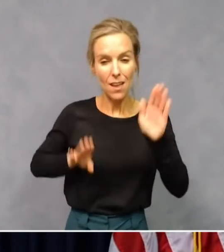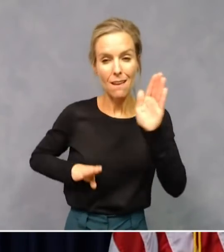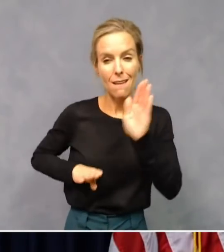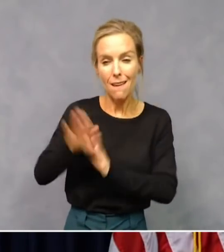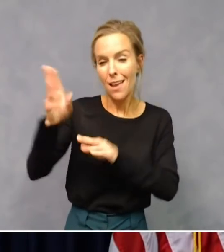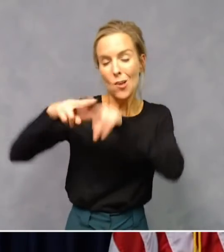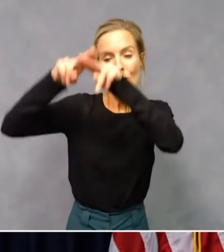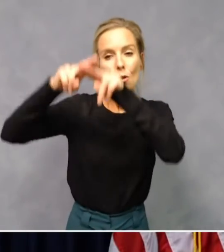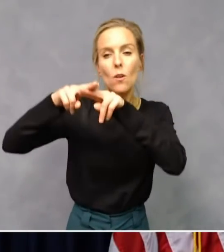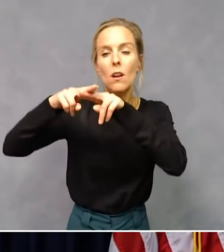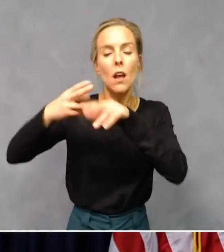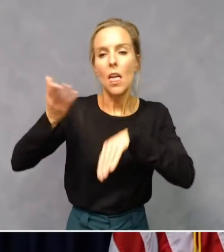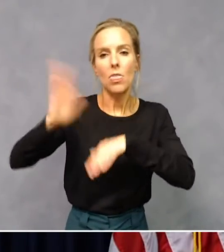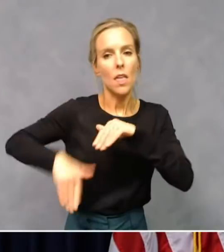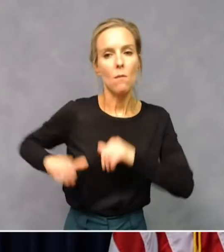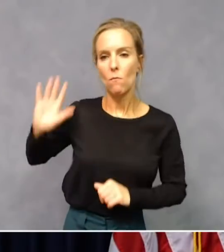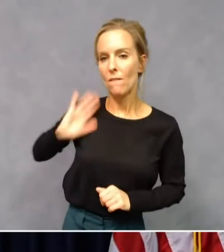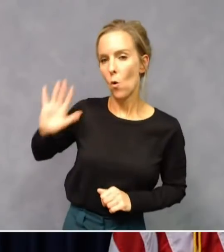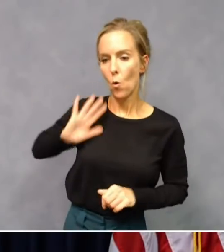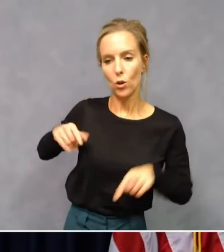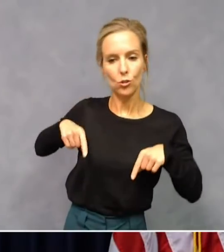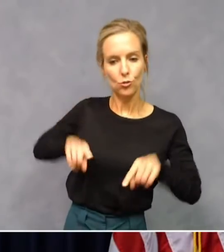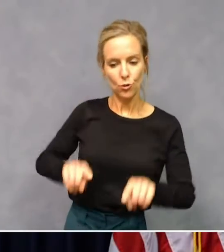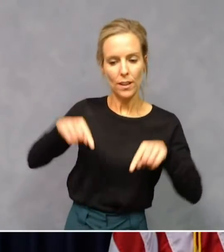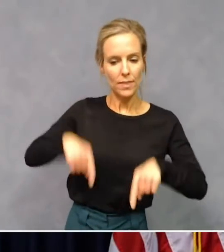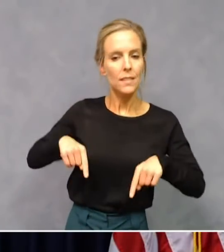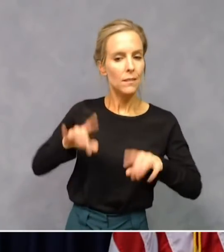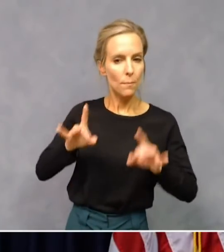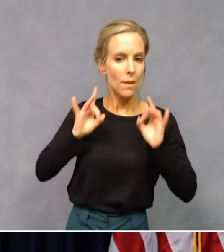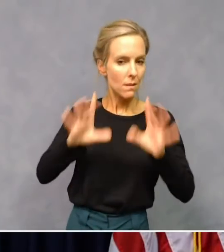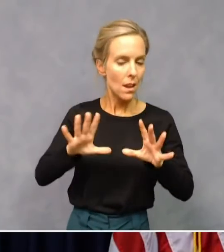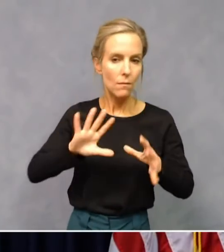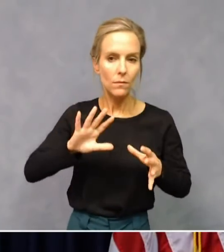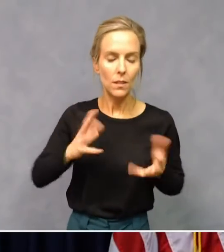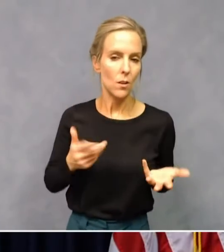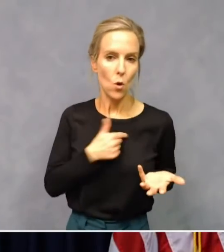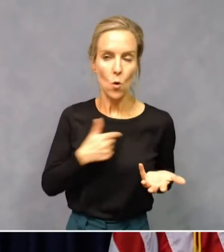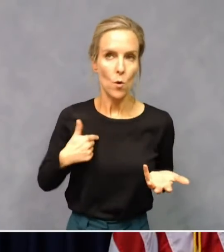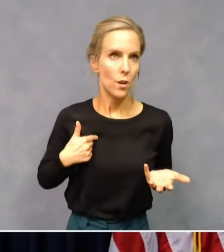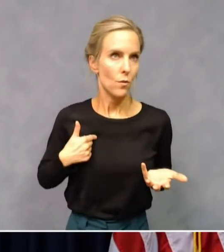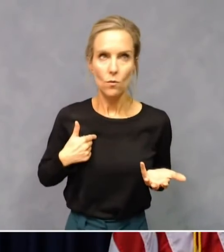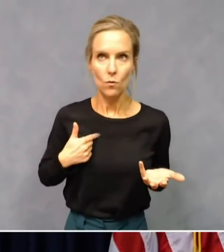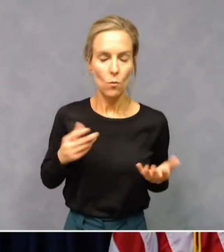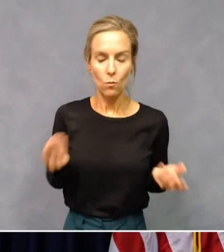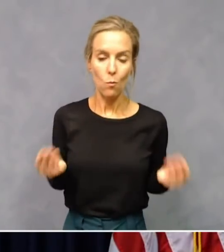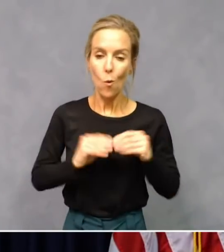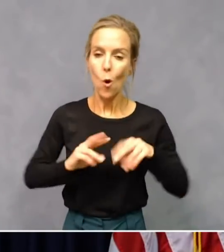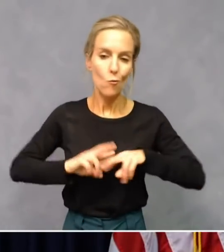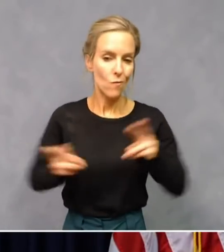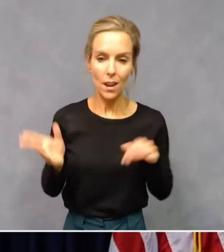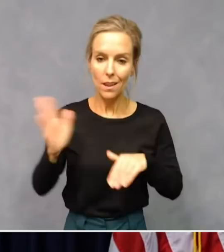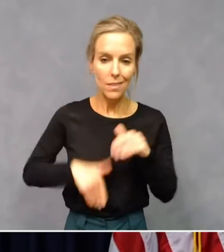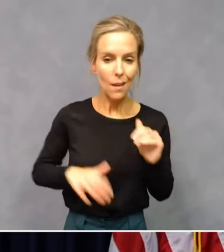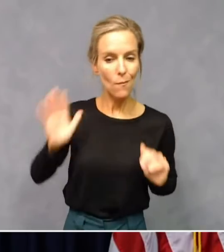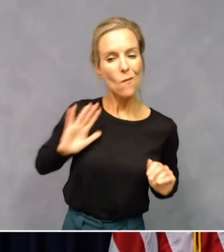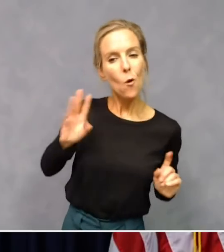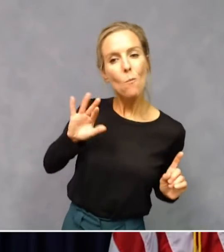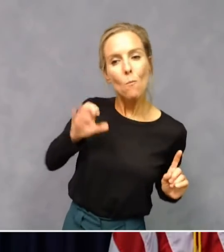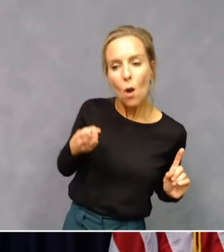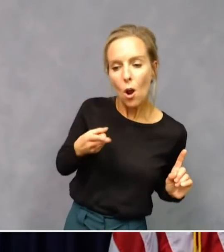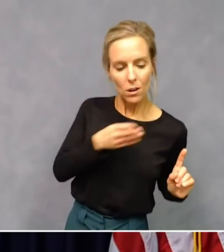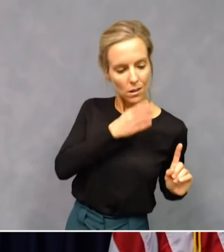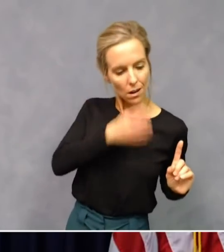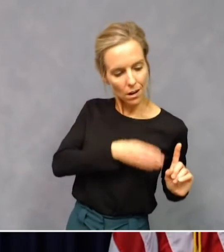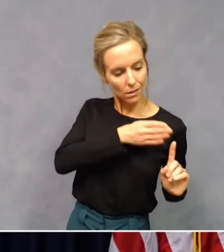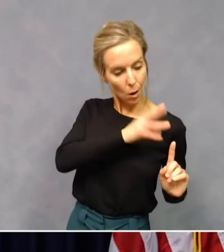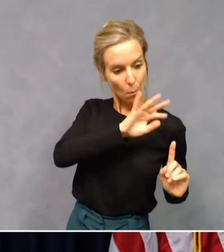any time during this pandemic. We are significantly more ready than in March and April when